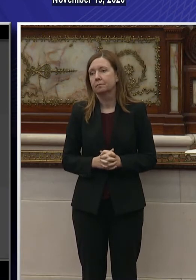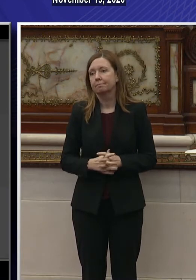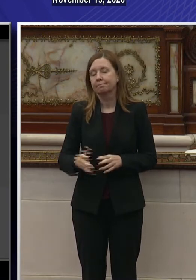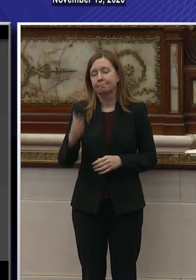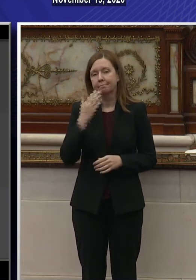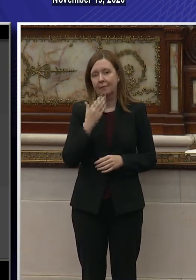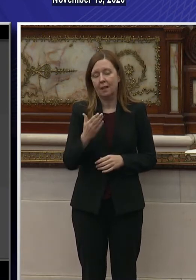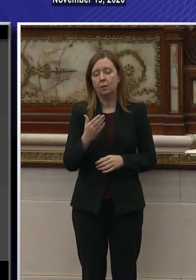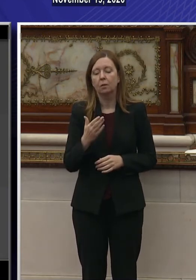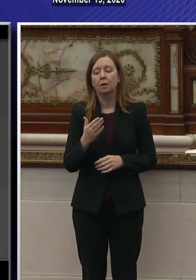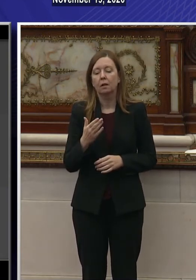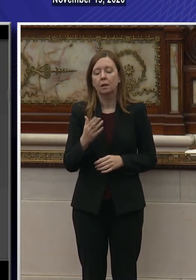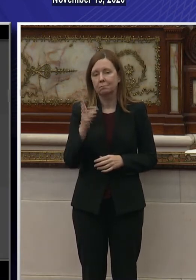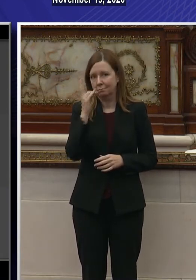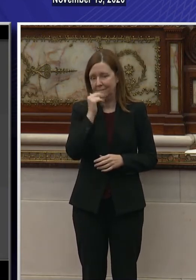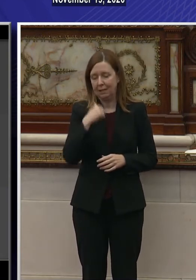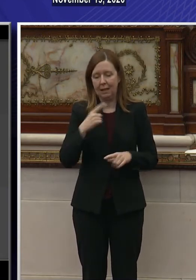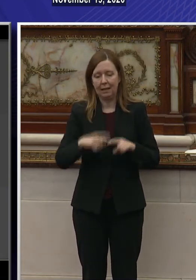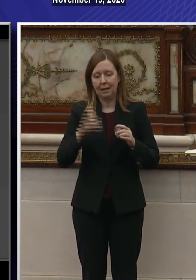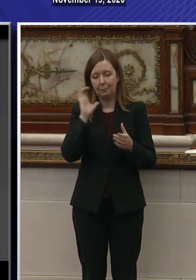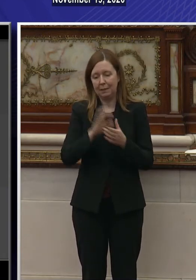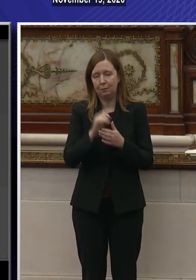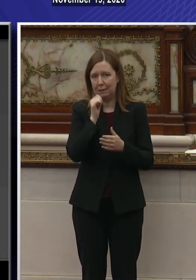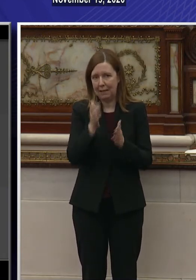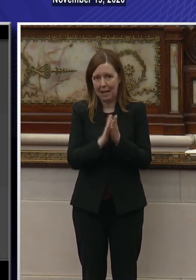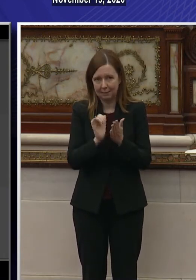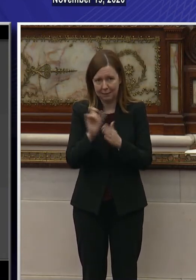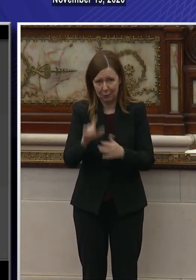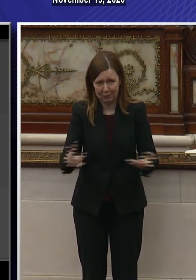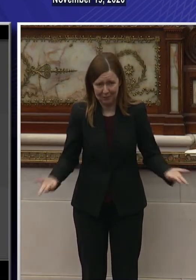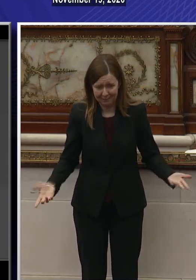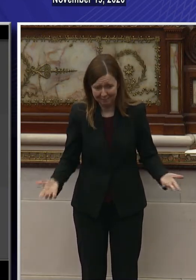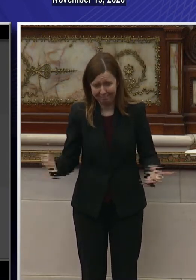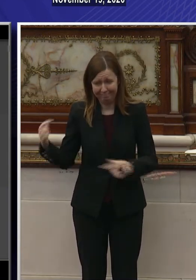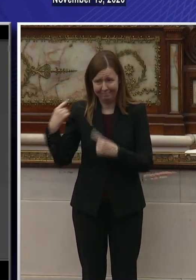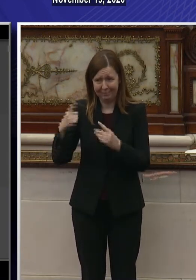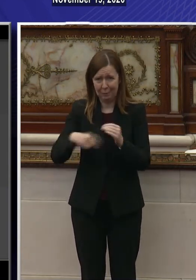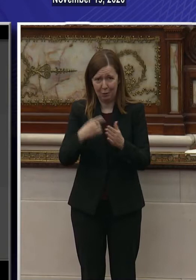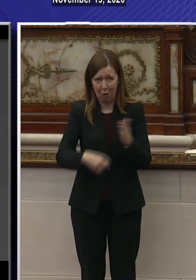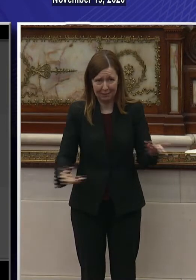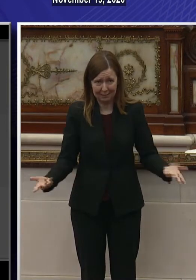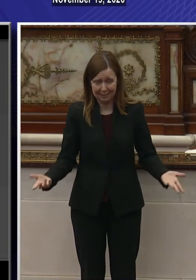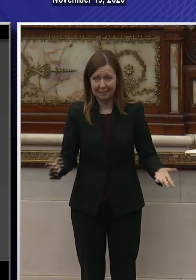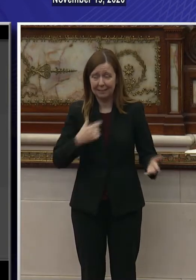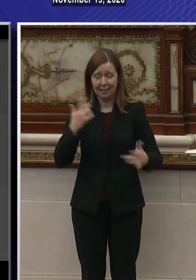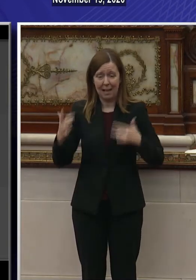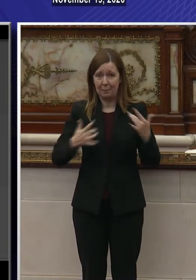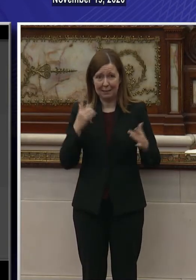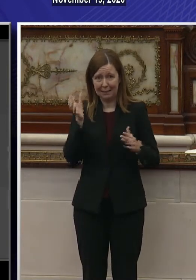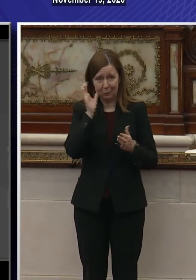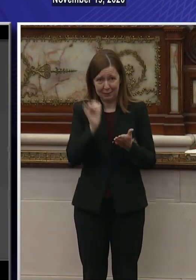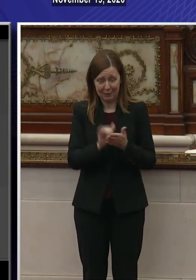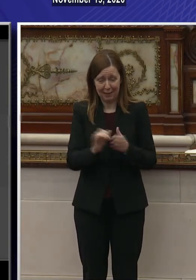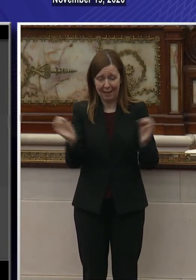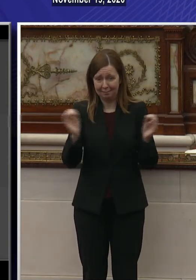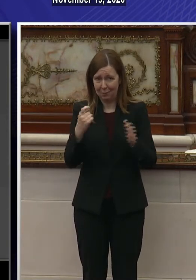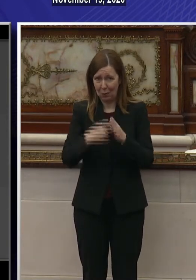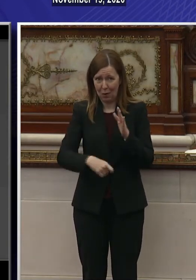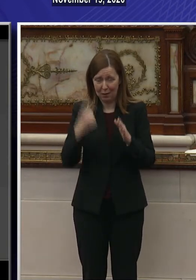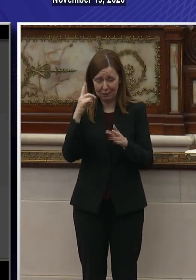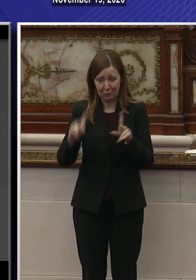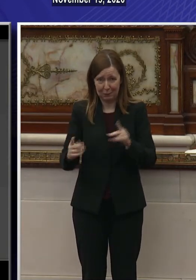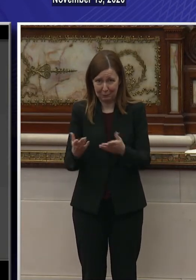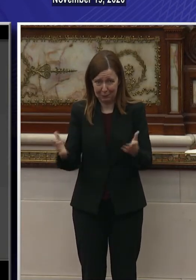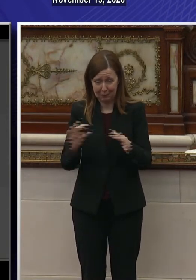Thank you. And it's so funny. I can't believe we didn't ask that question all along about cost. I'm so excited to hear that there's not going to be a